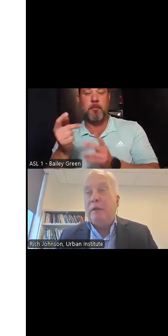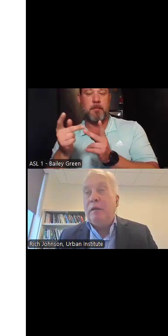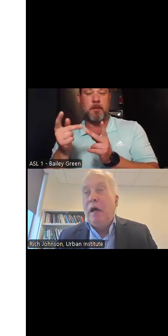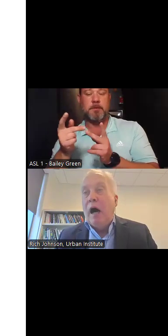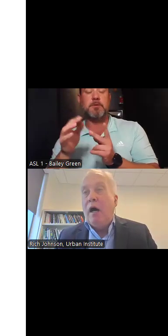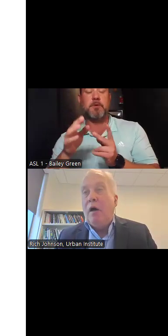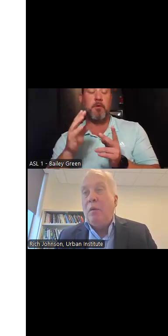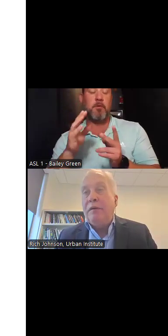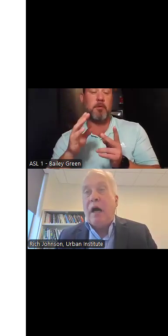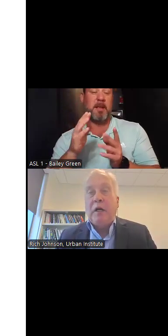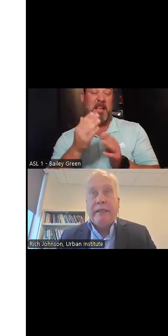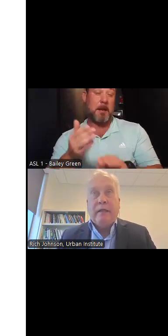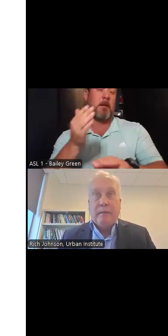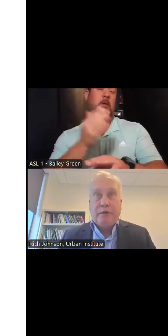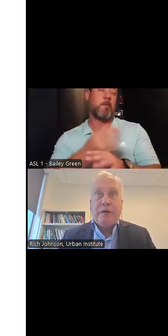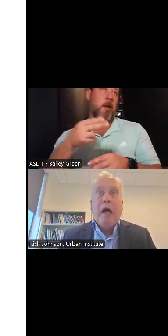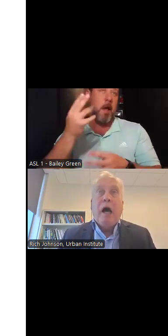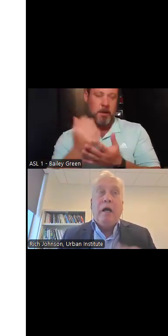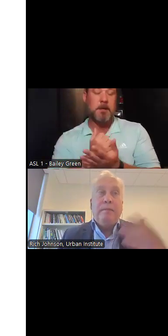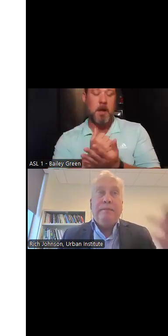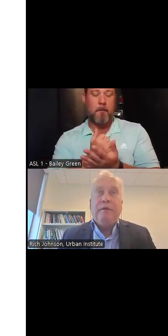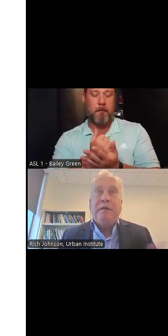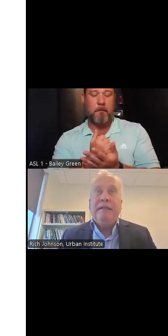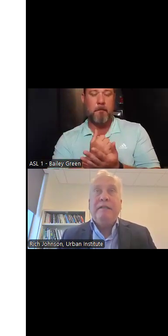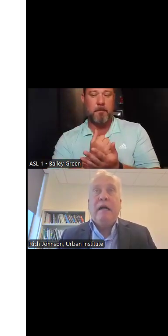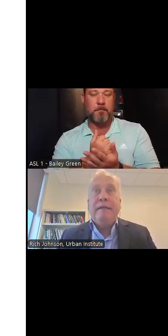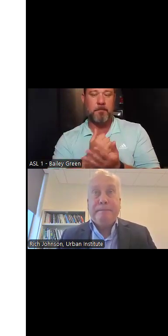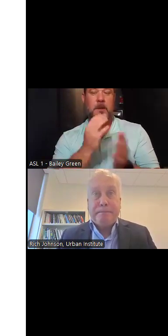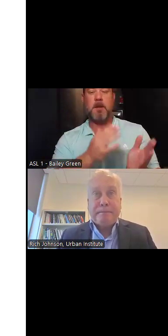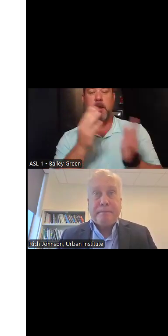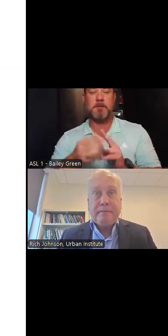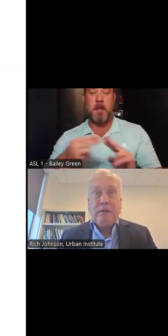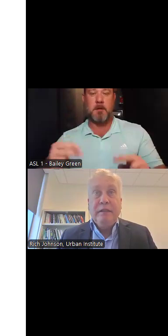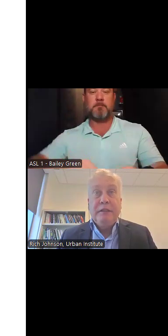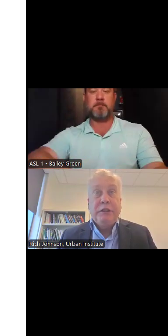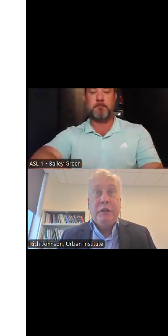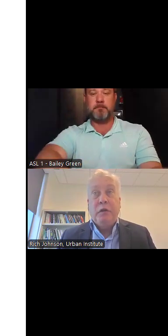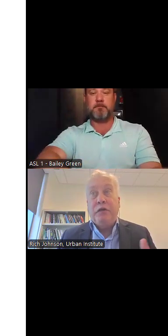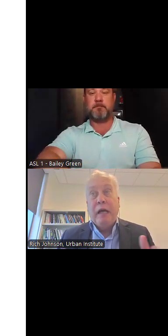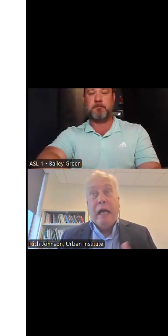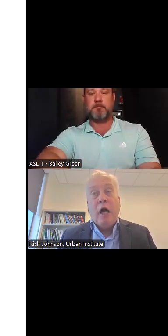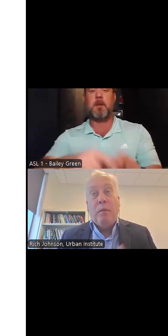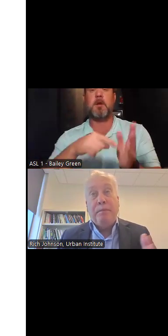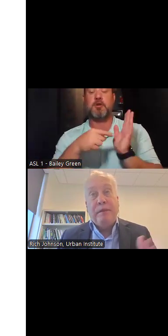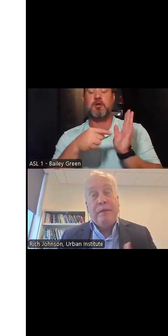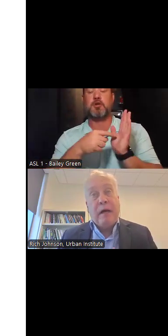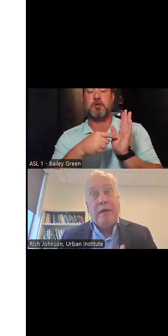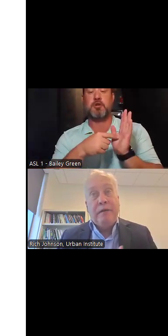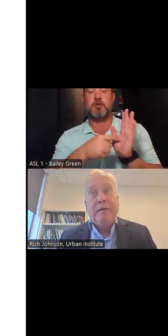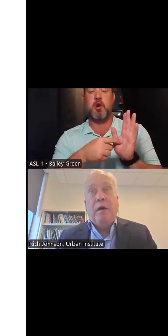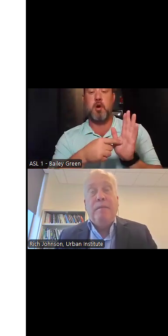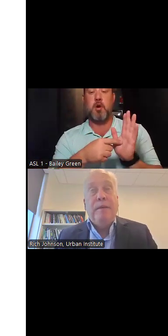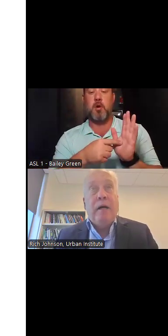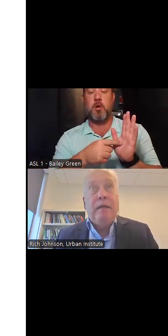for people with higher incomes. If you go to the next slide, this just shows how